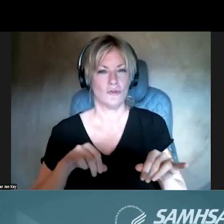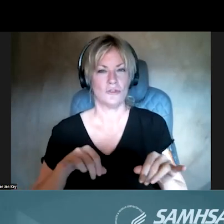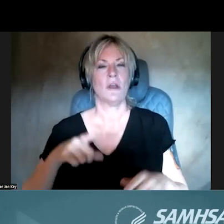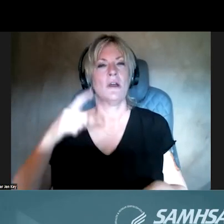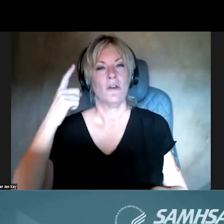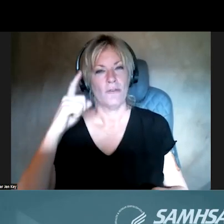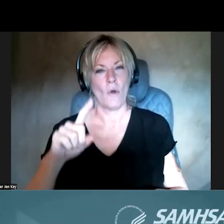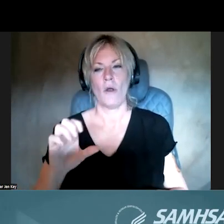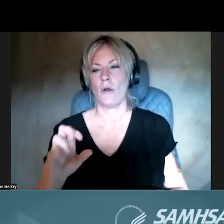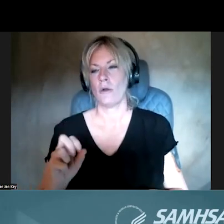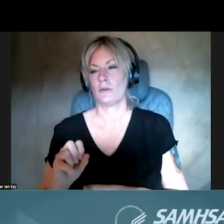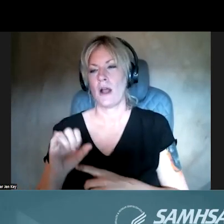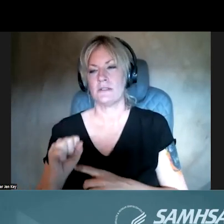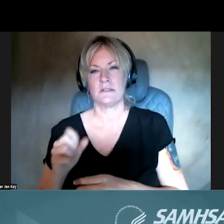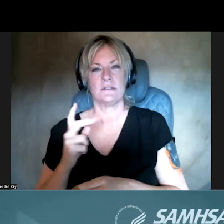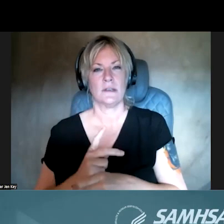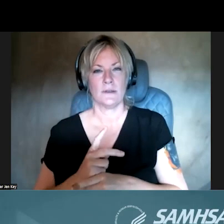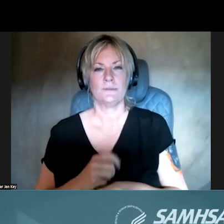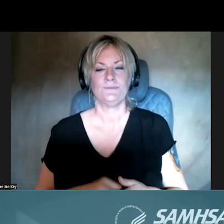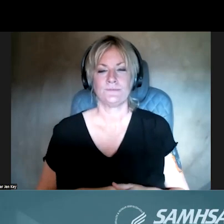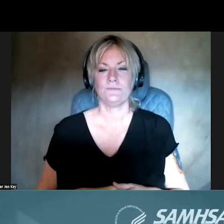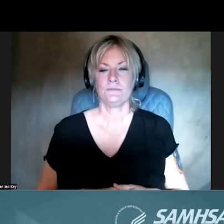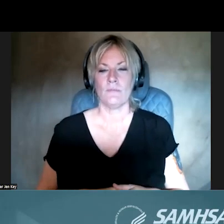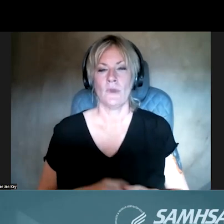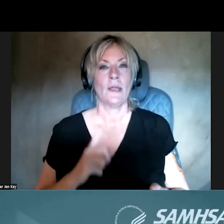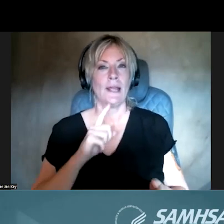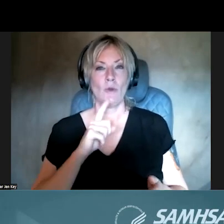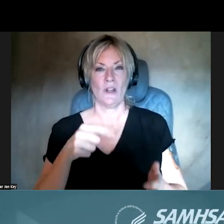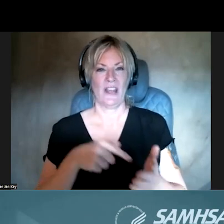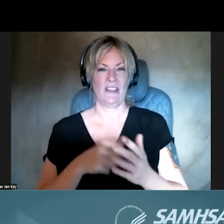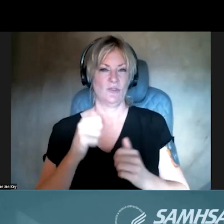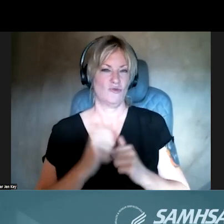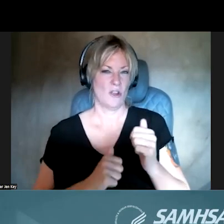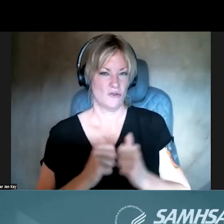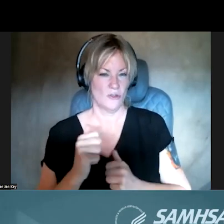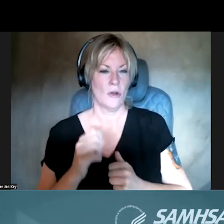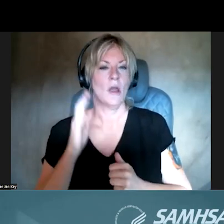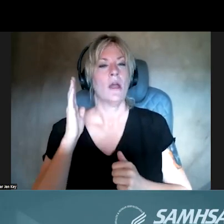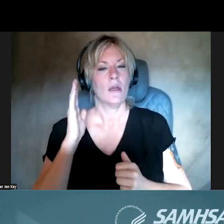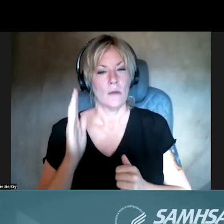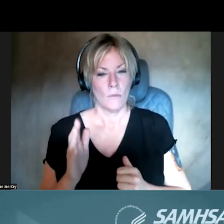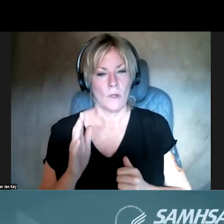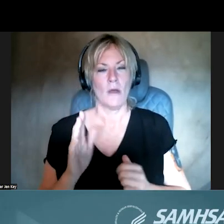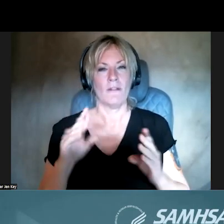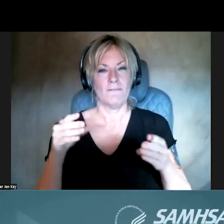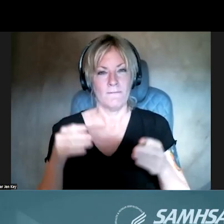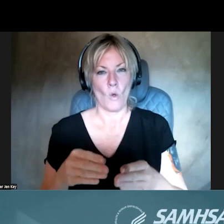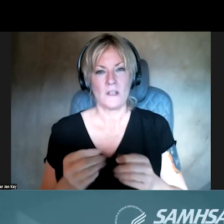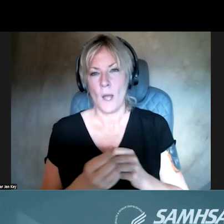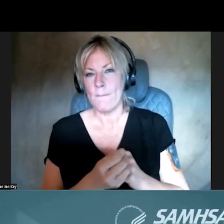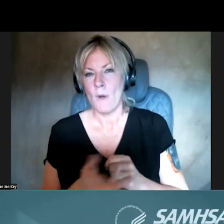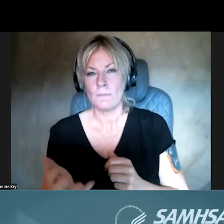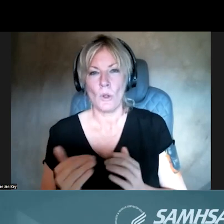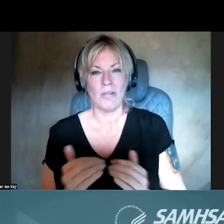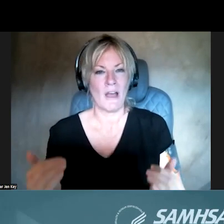for crisis care. And really in this framework, it will be one that focuses on multiple levels of